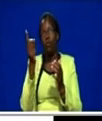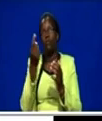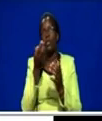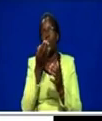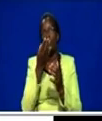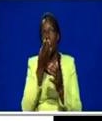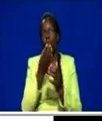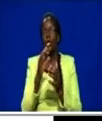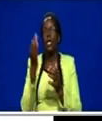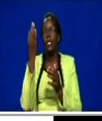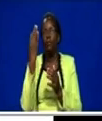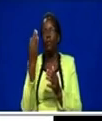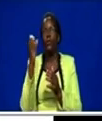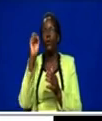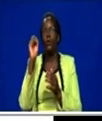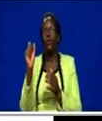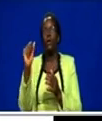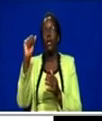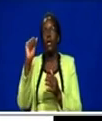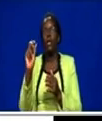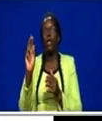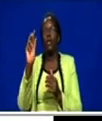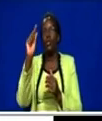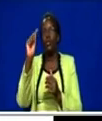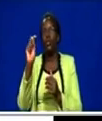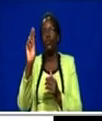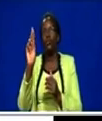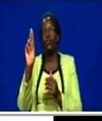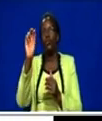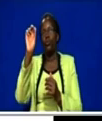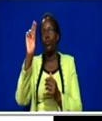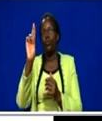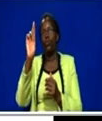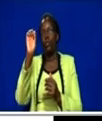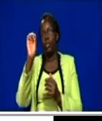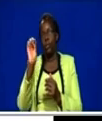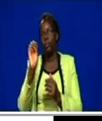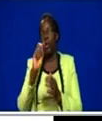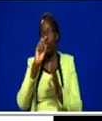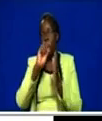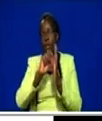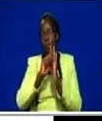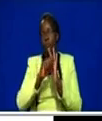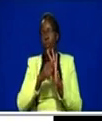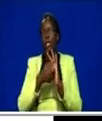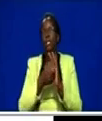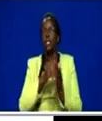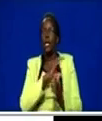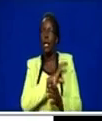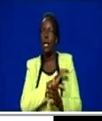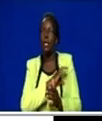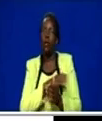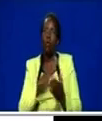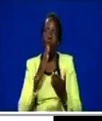is feature. What do we mean by a feature? That is a character or